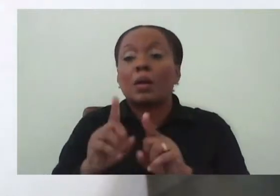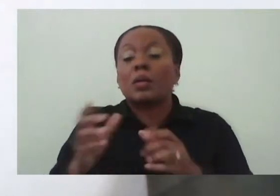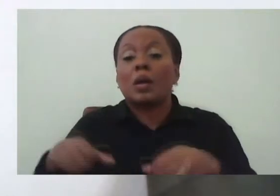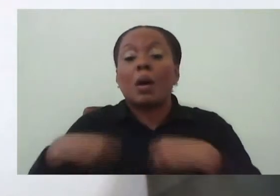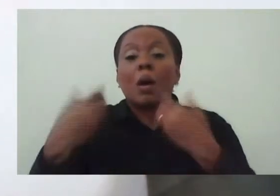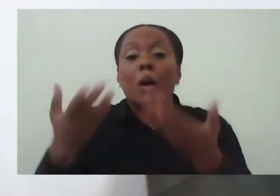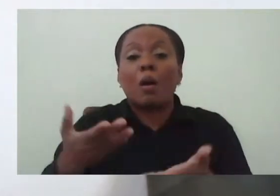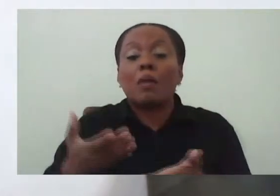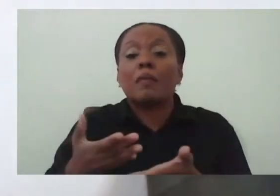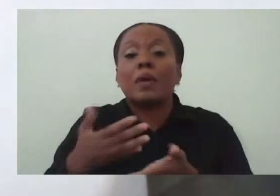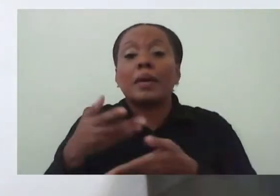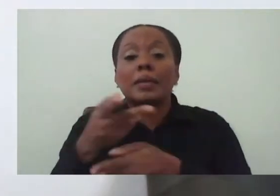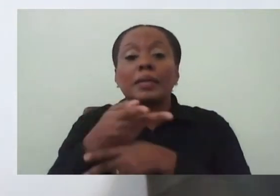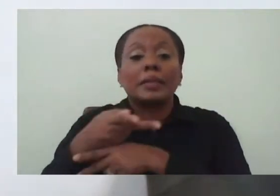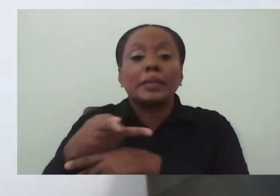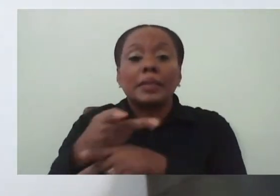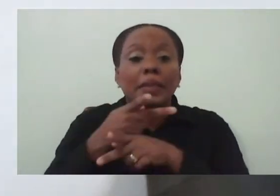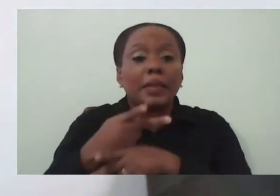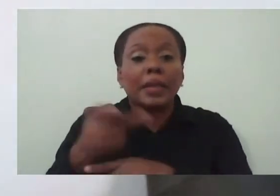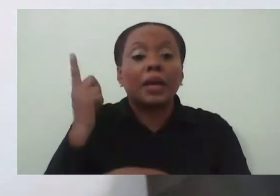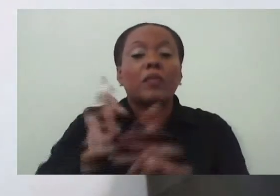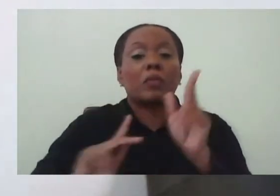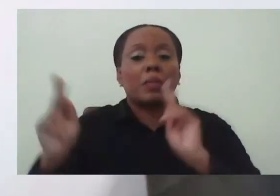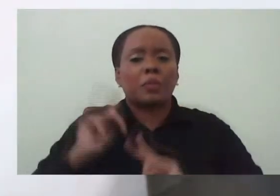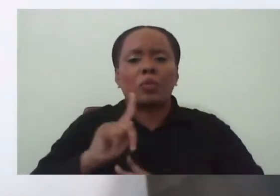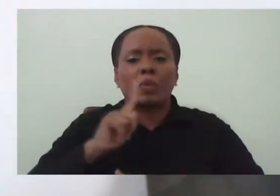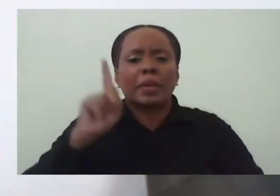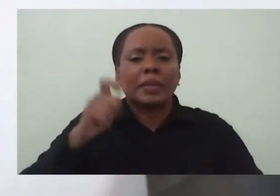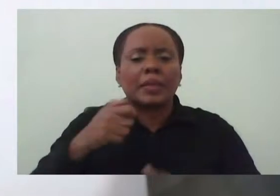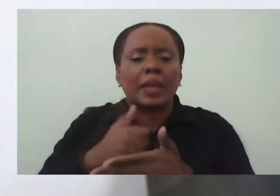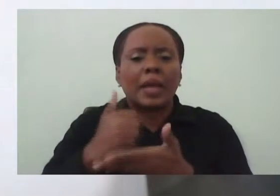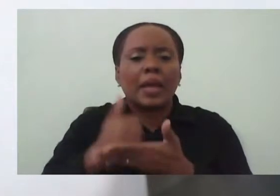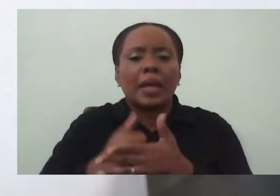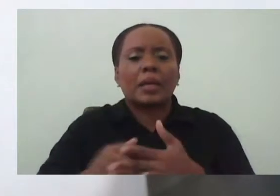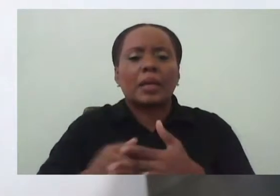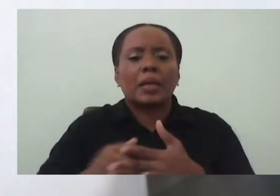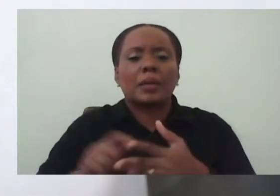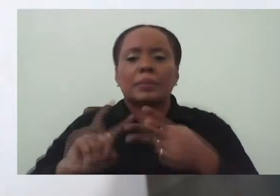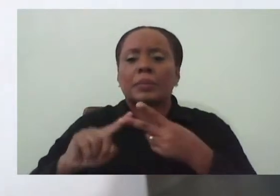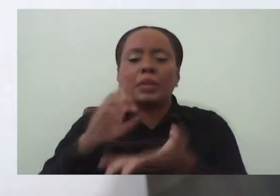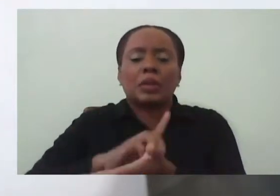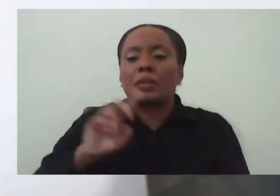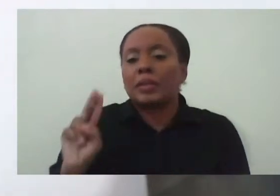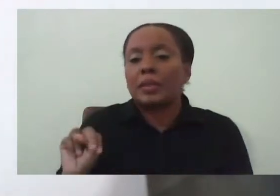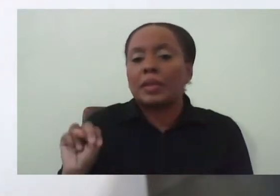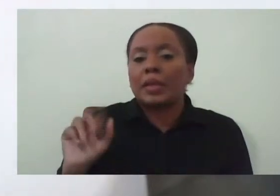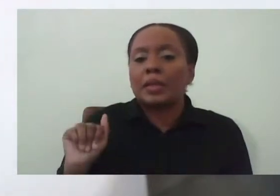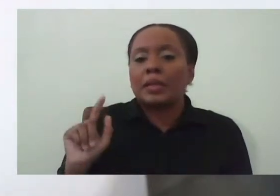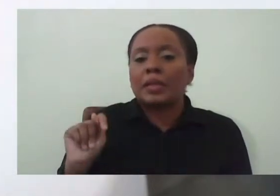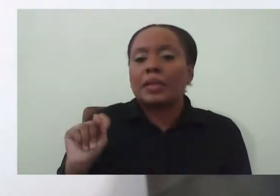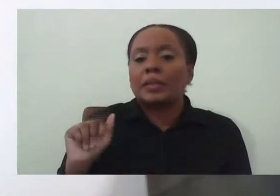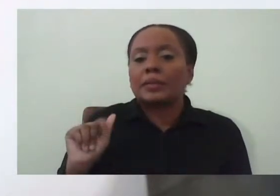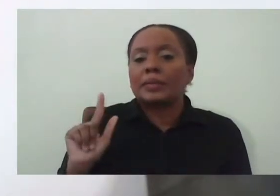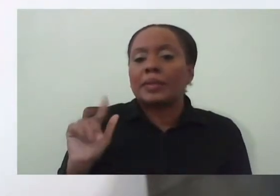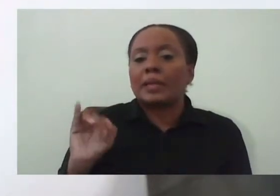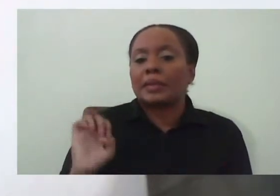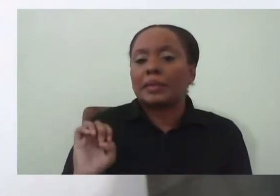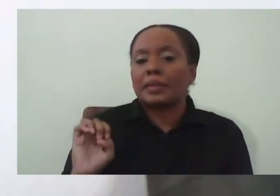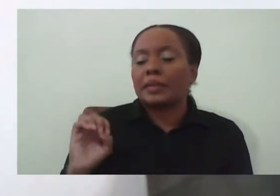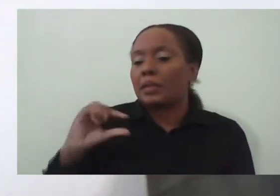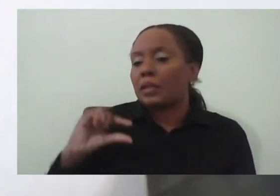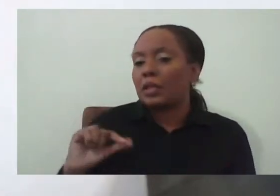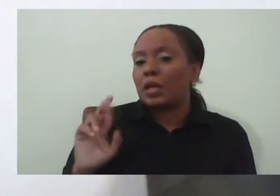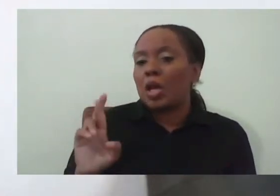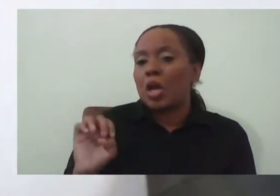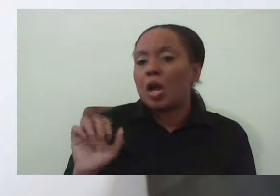is Dr. Natalie Greaves. So let's come first of all to you, Dr. Arthur Phillips. From